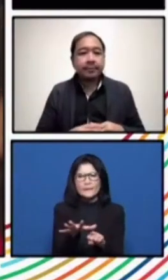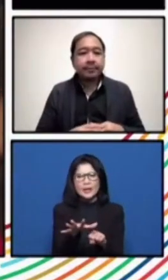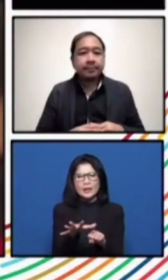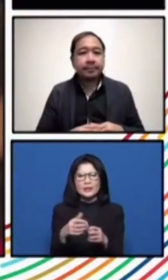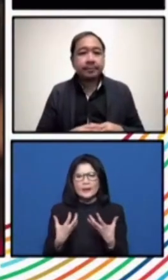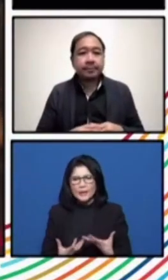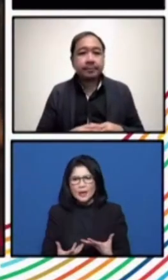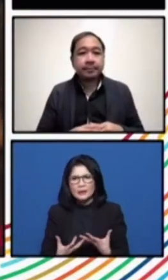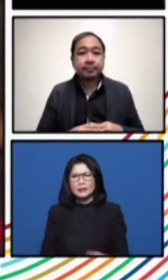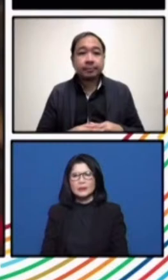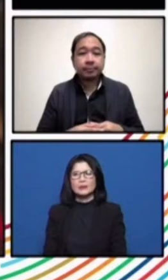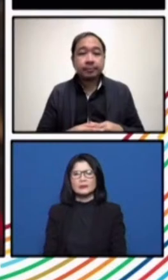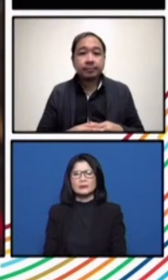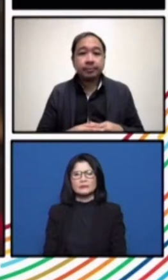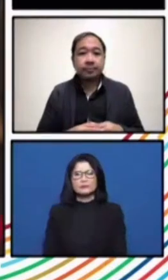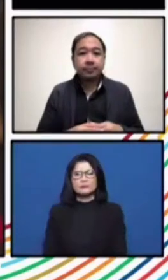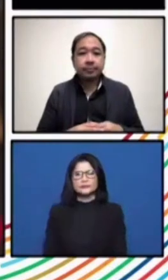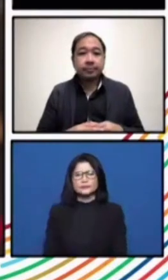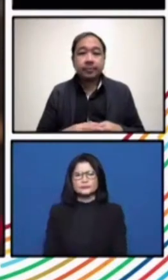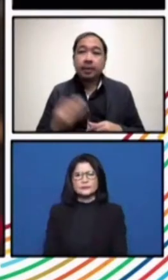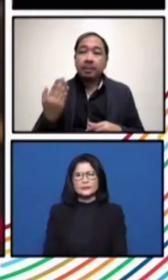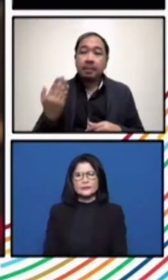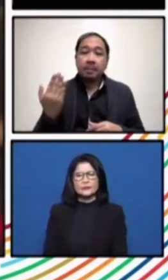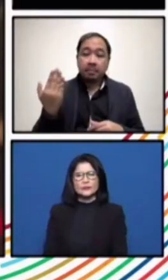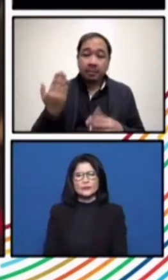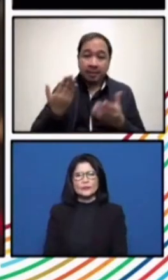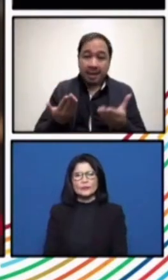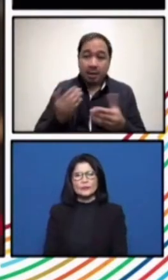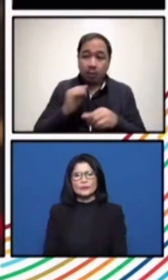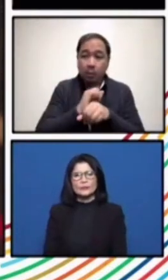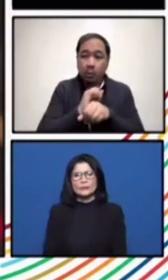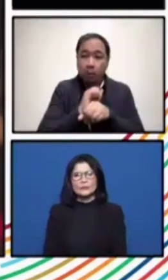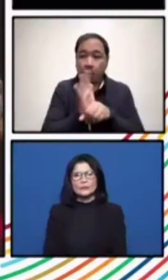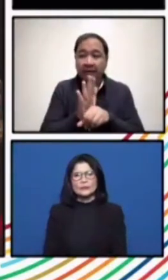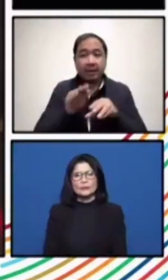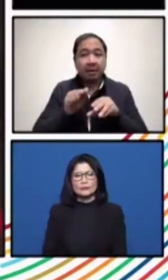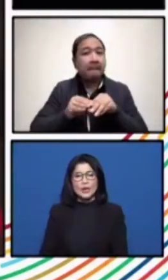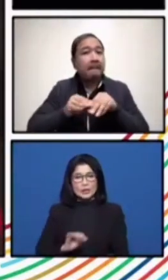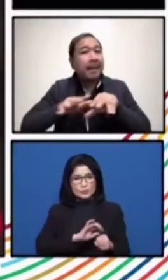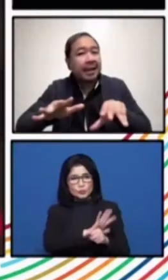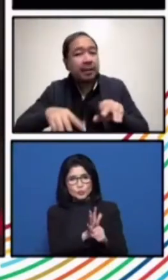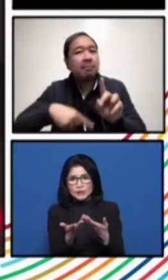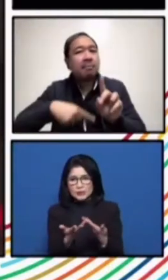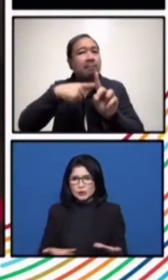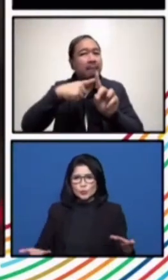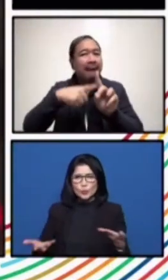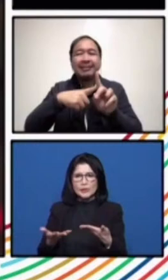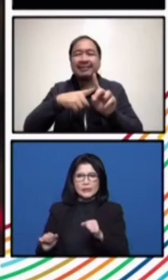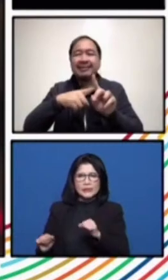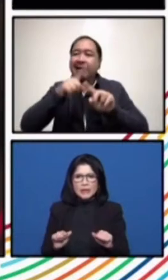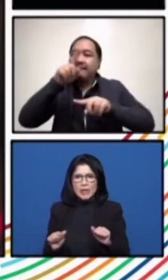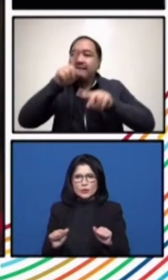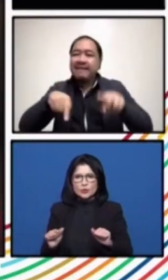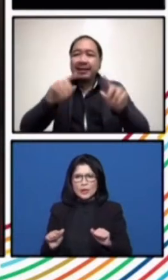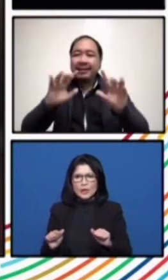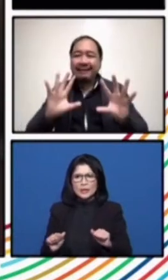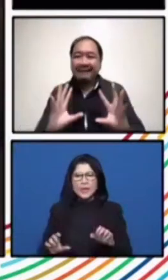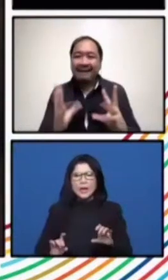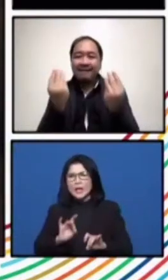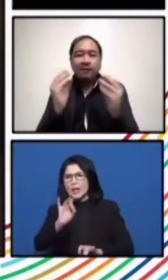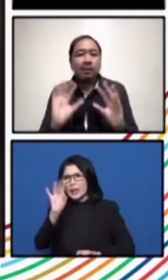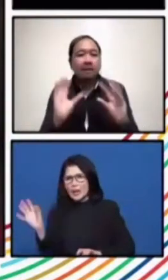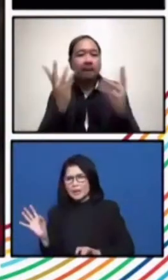pandemic or the other emergency situations it's high time we ensure Equitable access